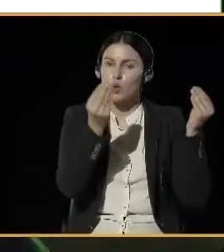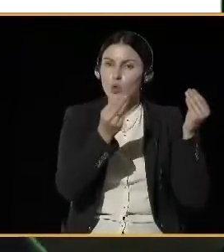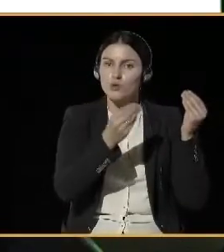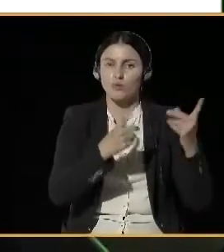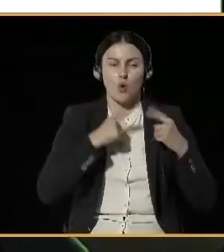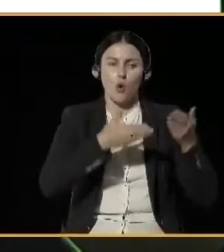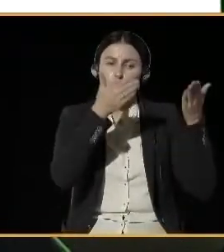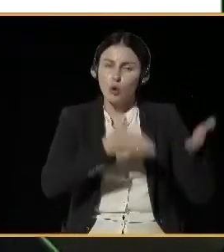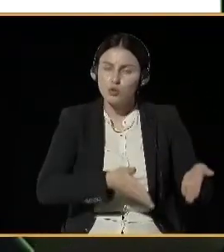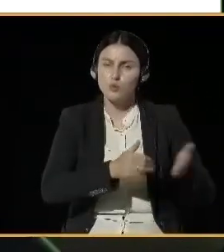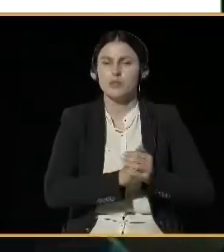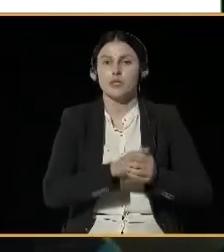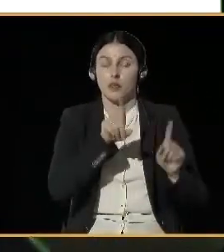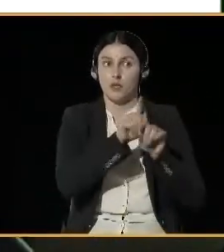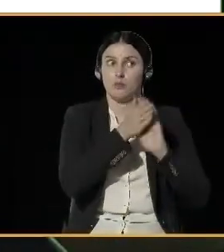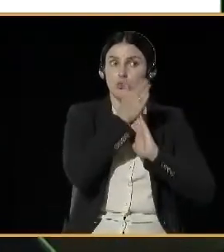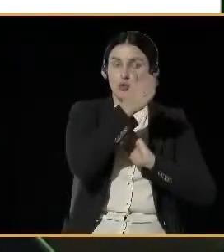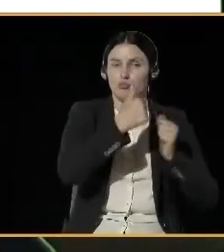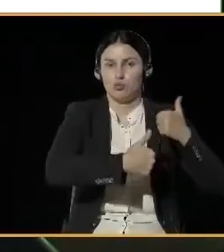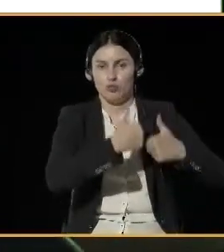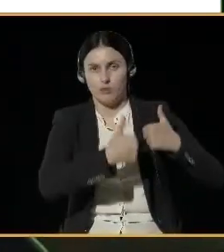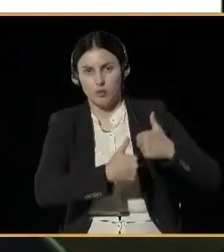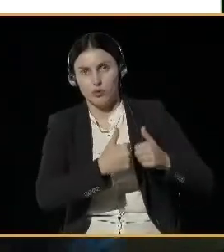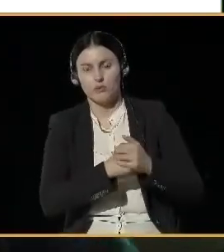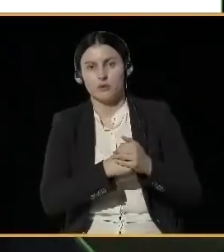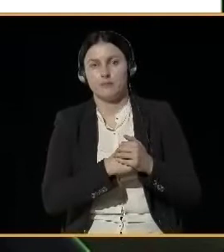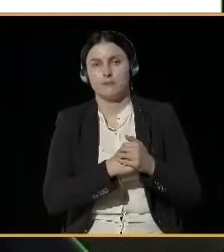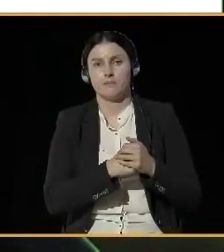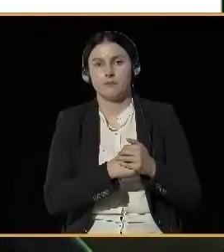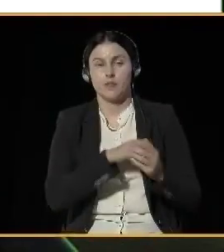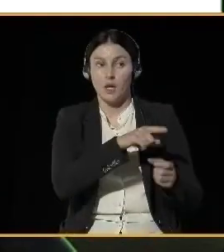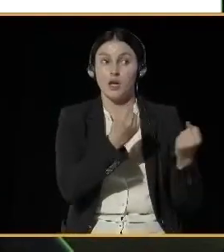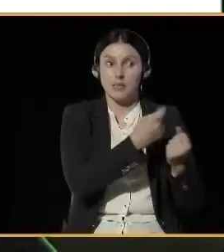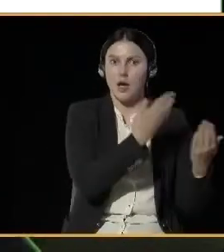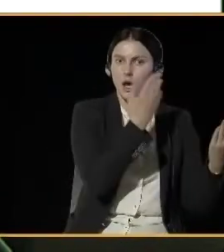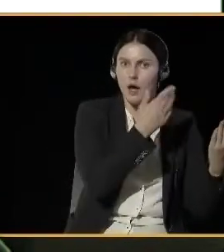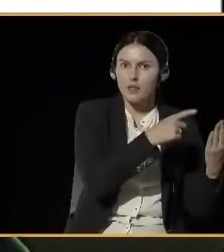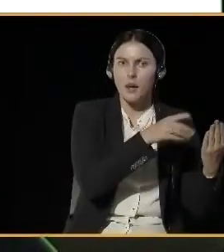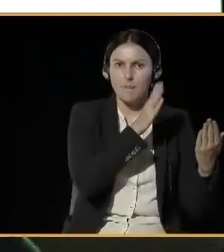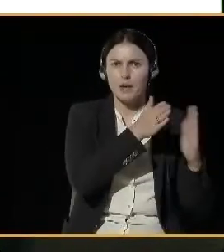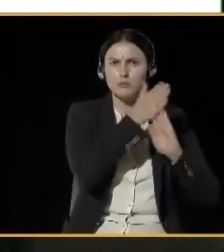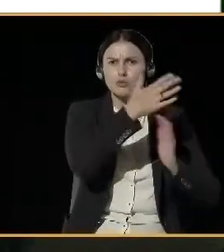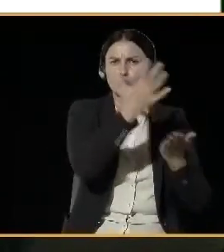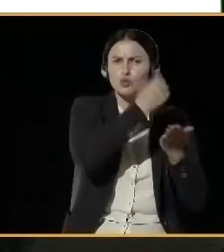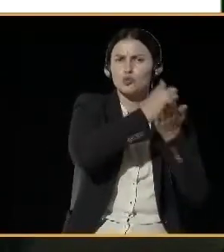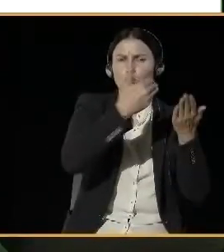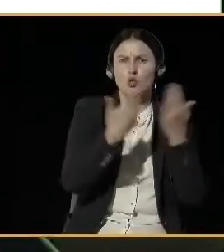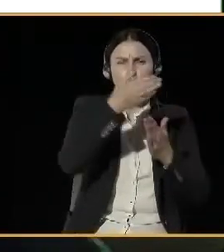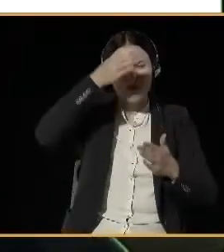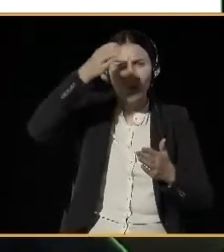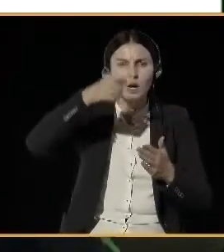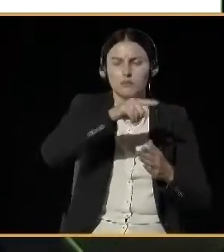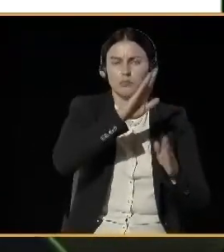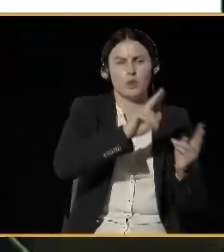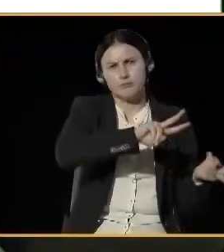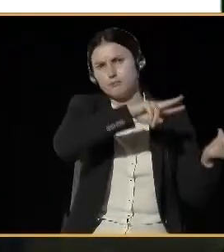people, it's very popular among them to address matters of the personal development, professional development, telling them, oh, do